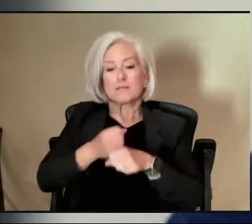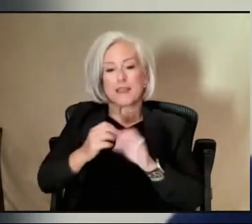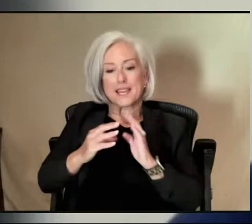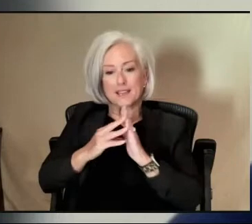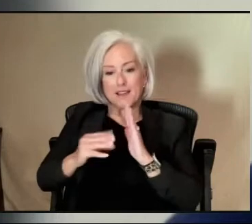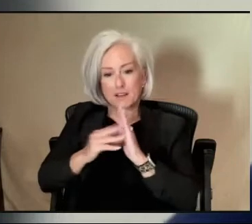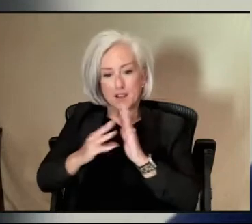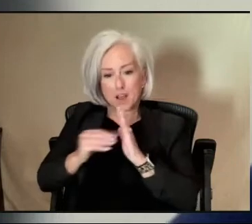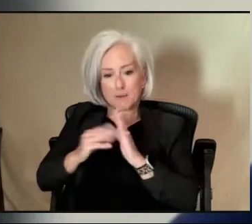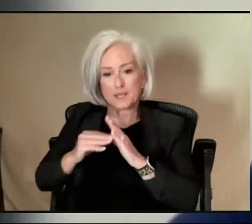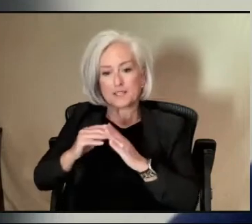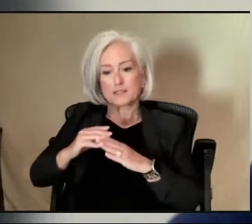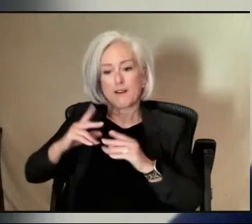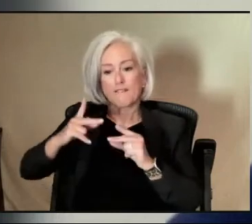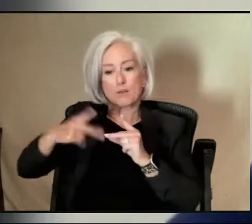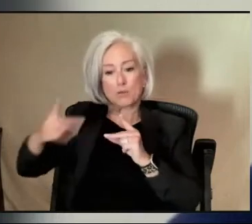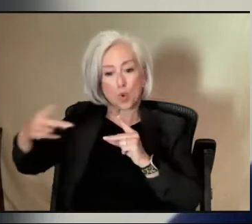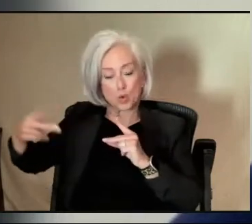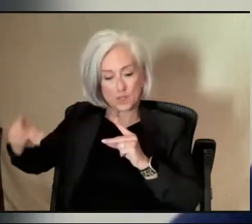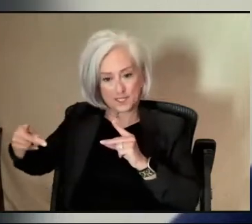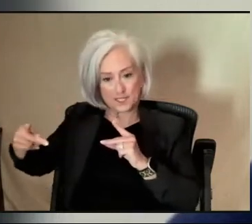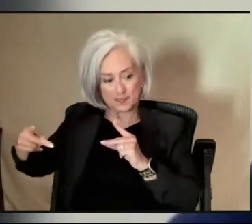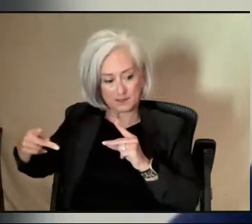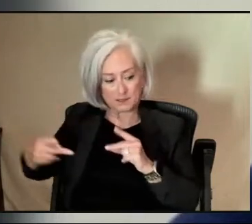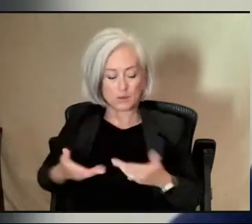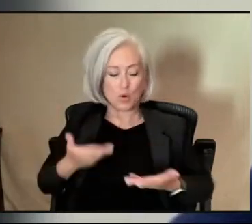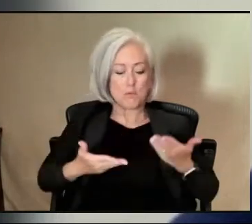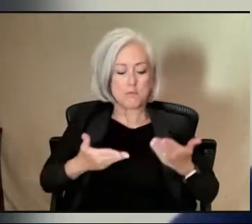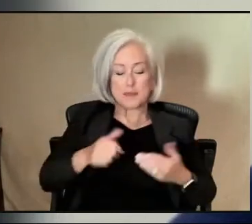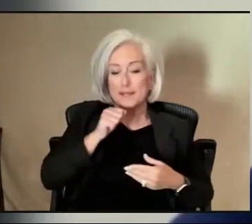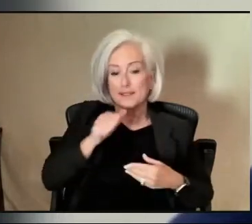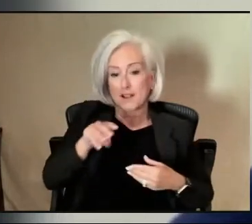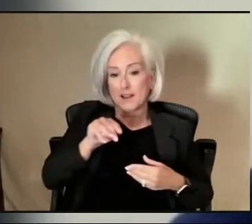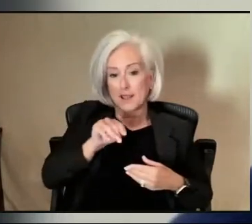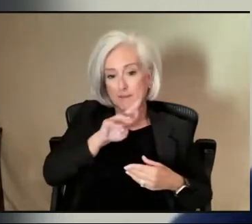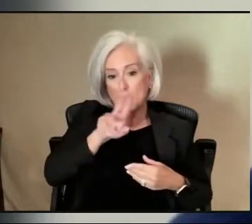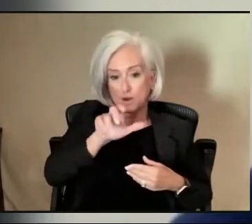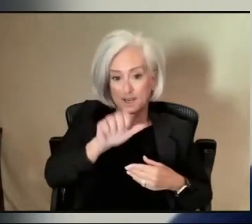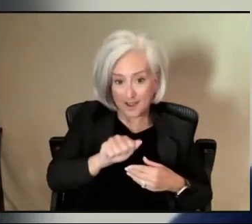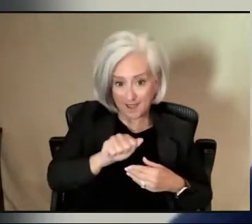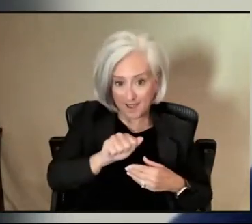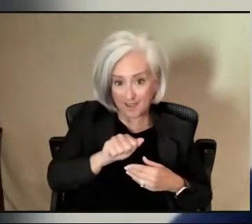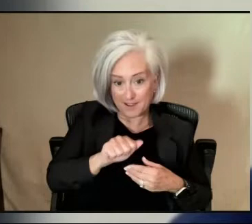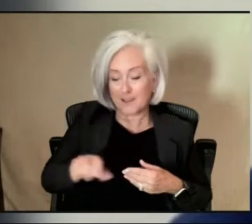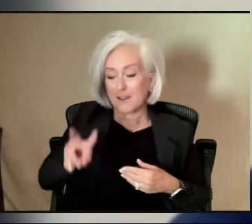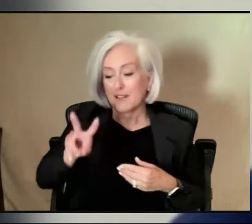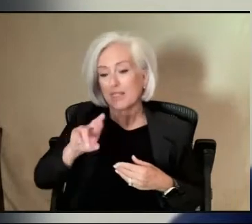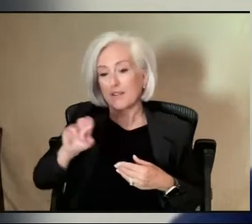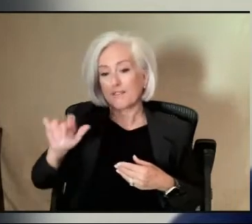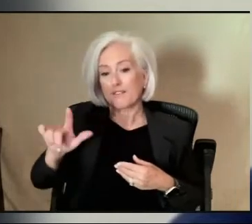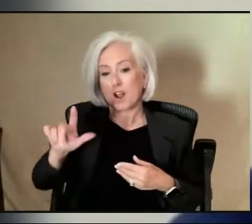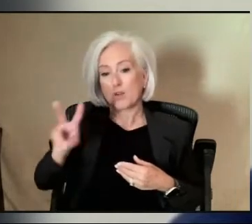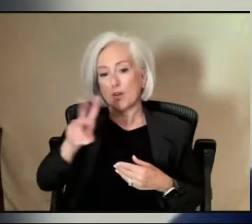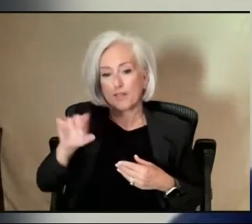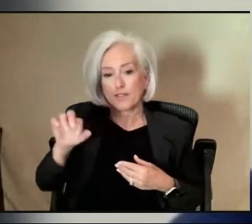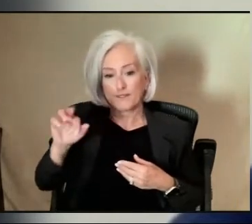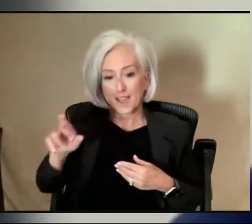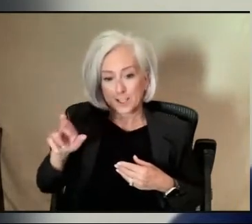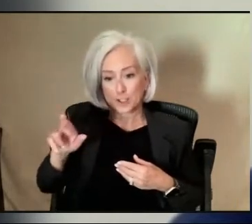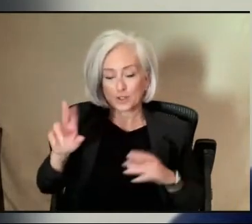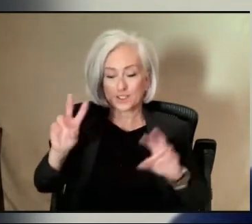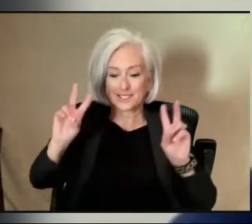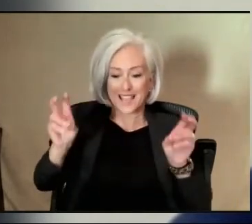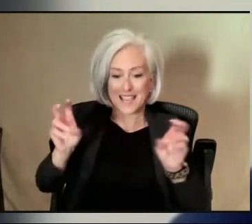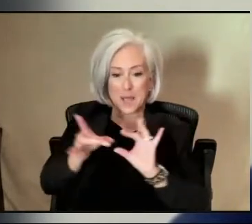an mRNA signal or message, it is a message carried inside this virus, this crippled virus,